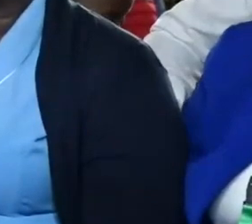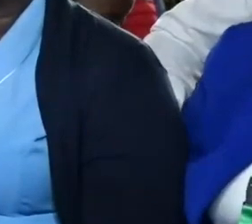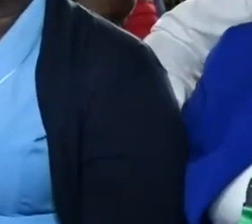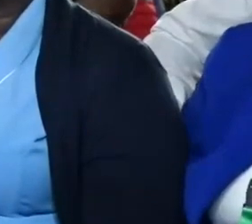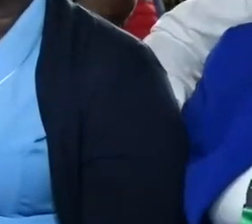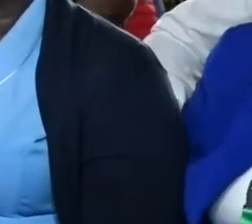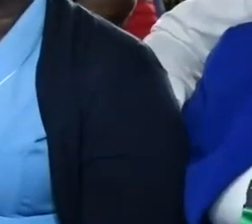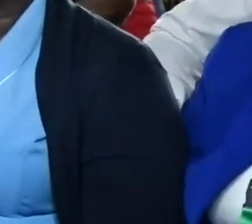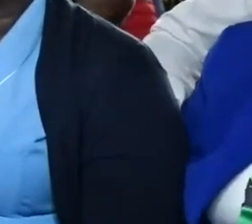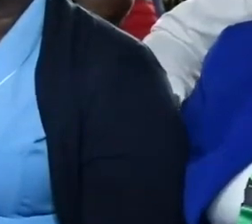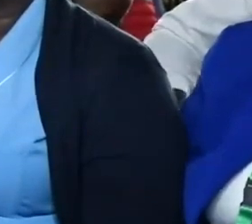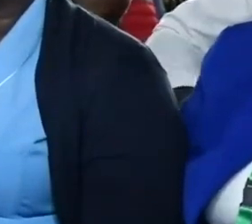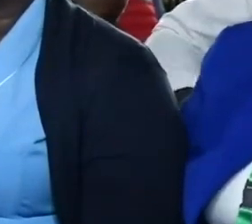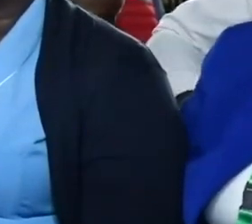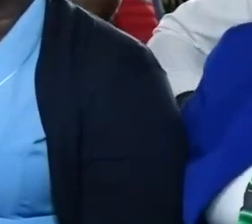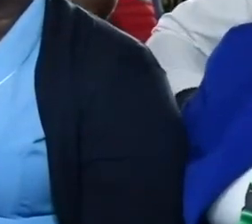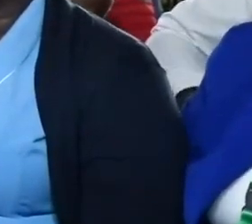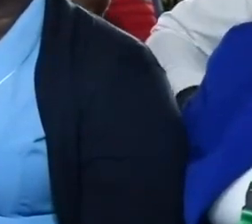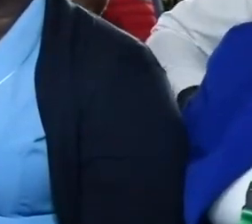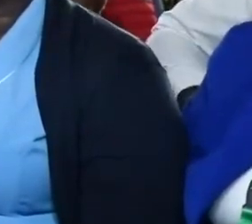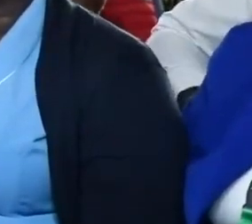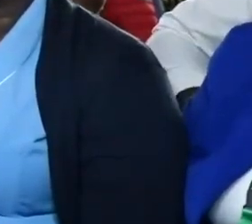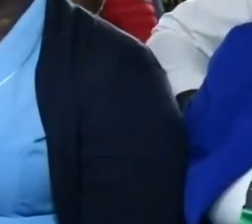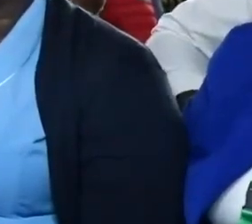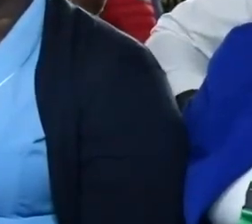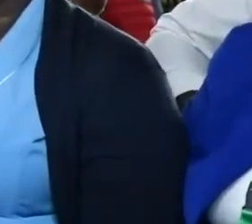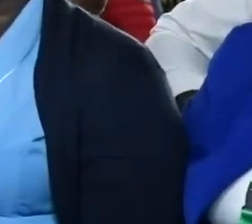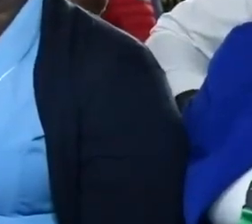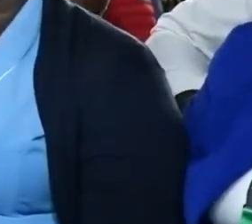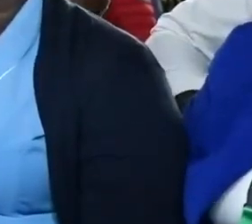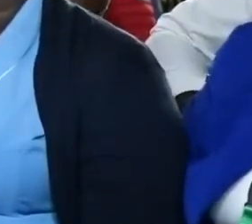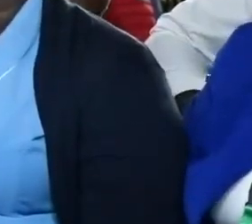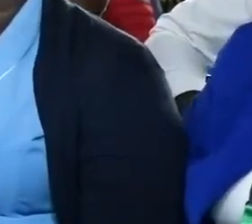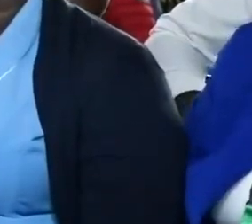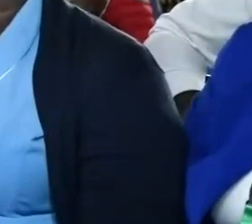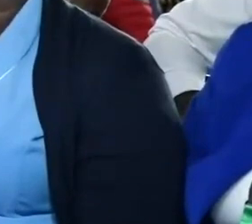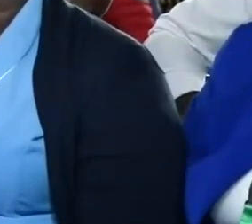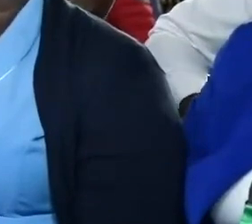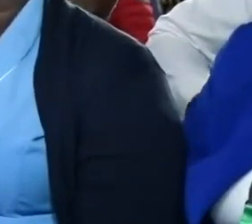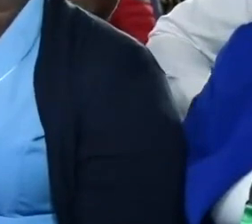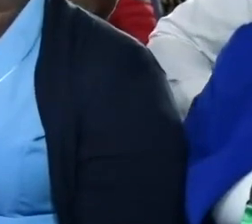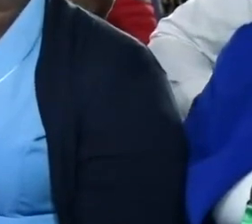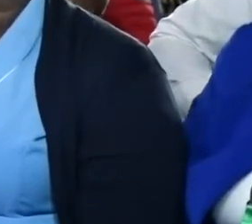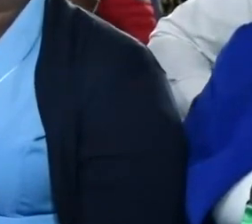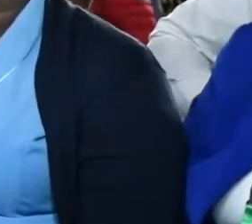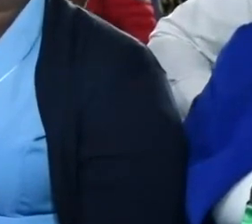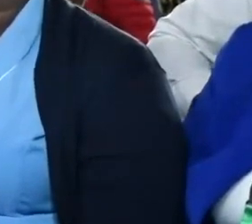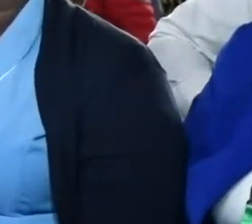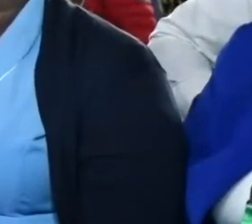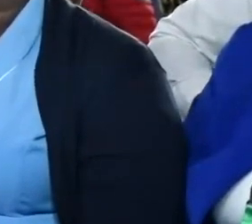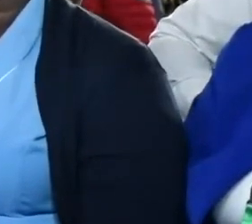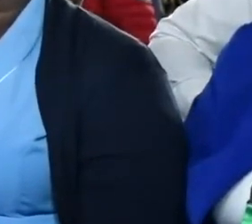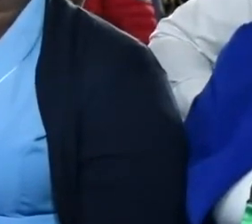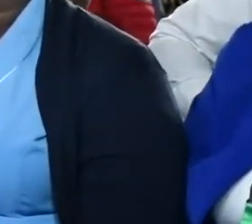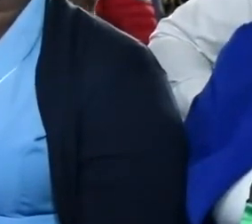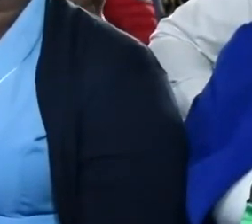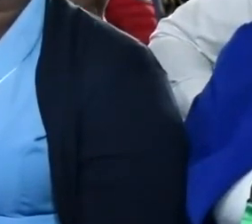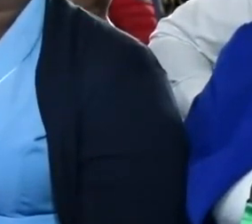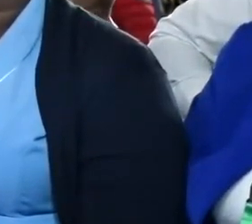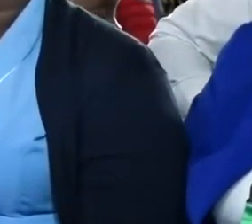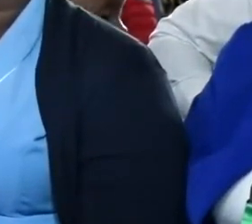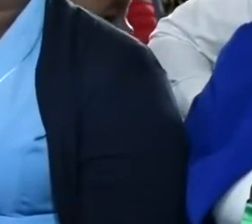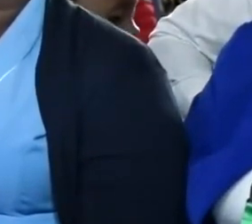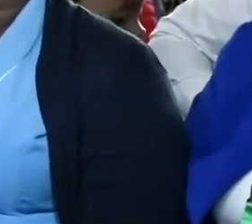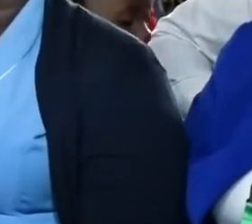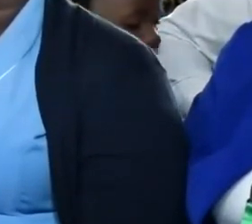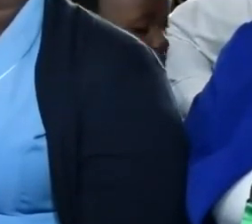situation, God is calling us to make a choice. It is very incorrect to think that we have no choice of